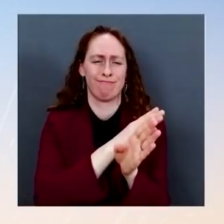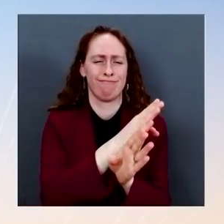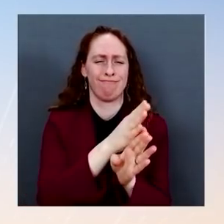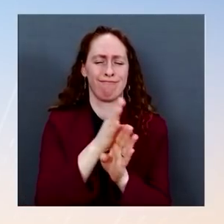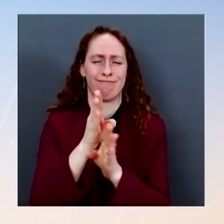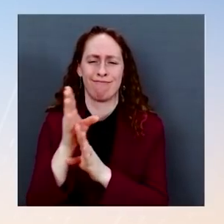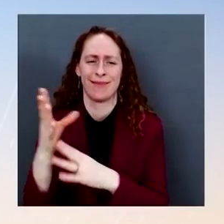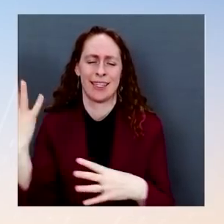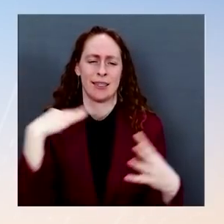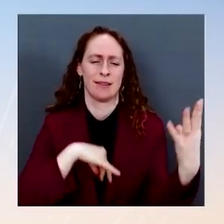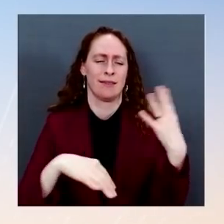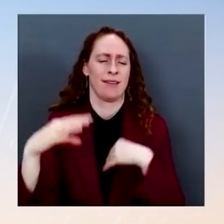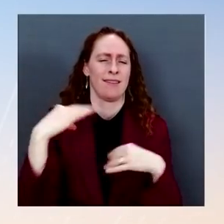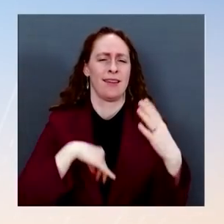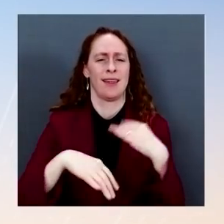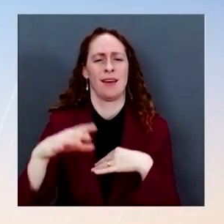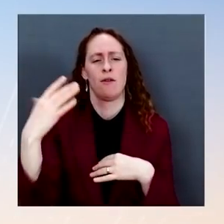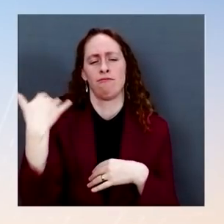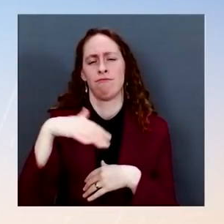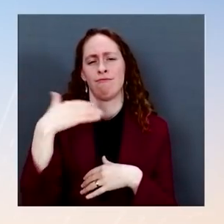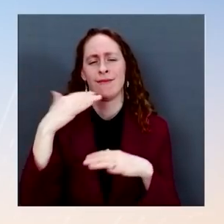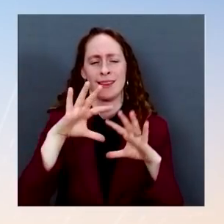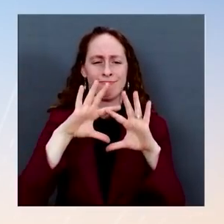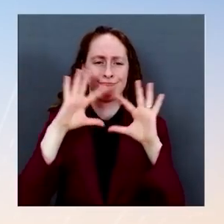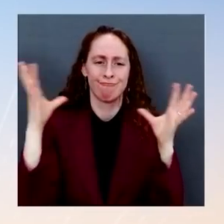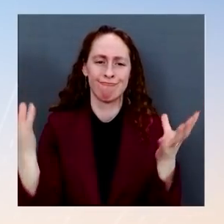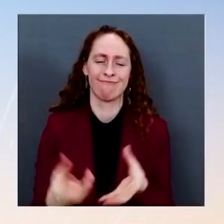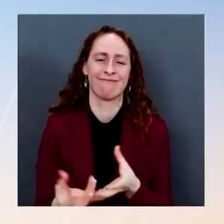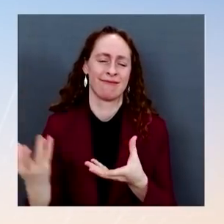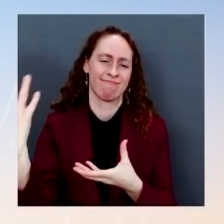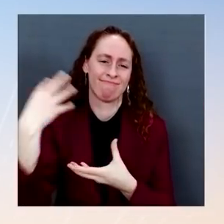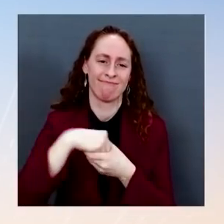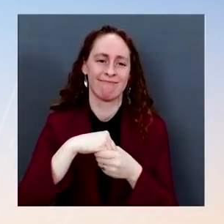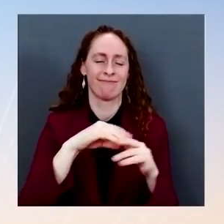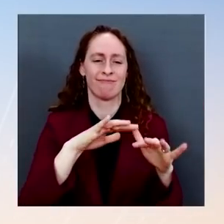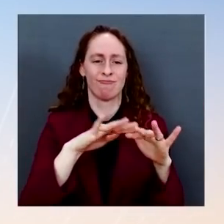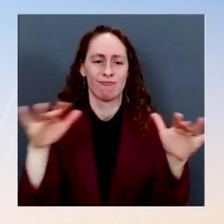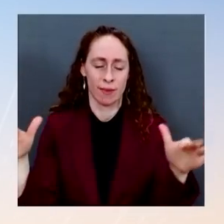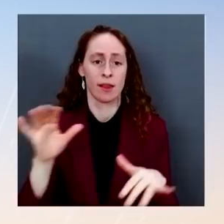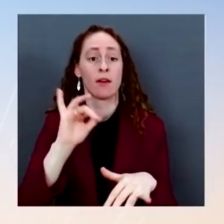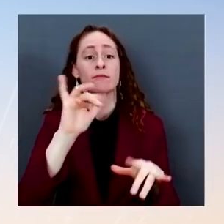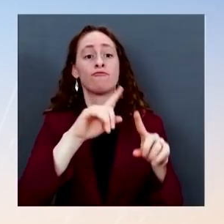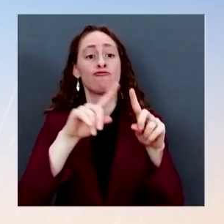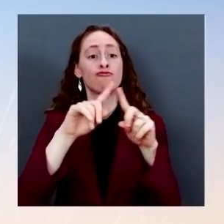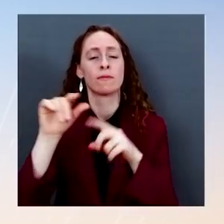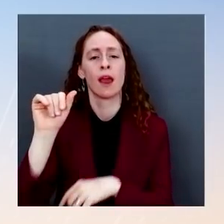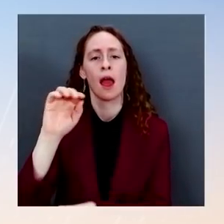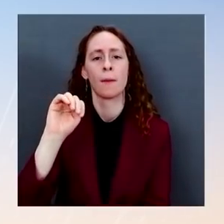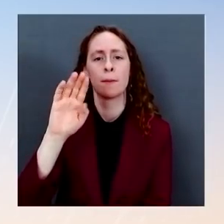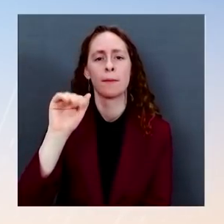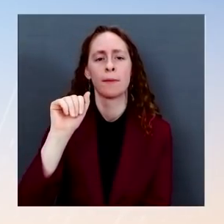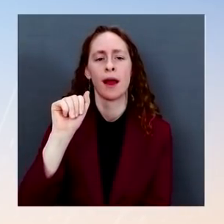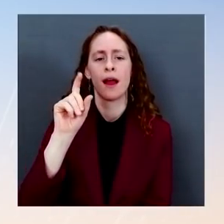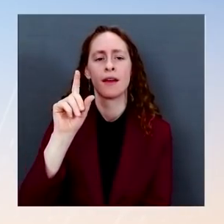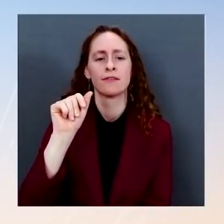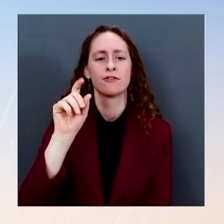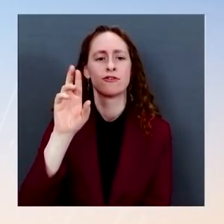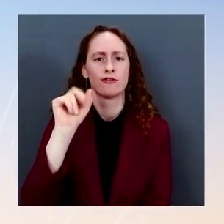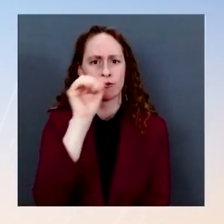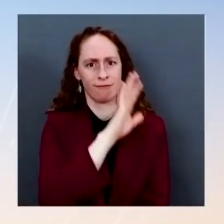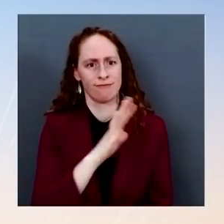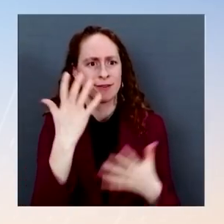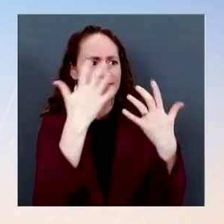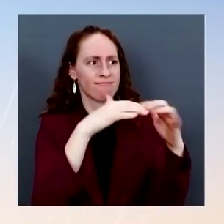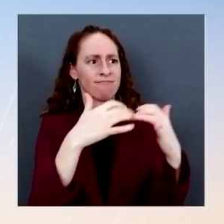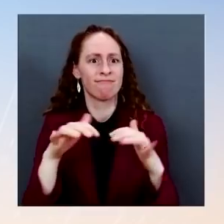to countries around the world, including critical allies such as including Japan, France, the European Union, and more. These